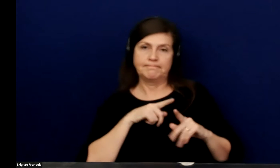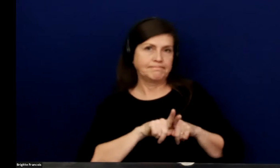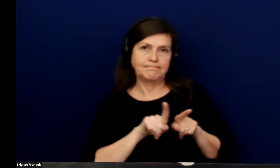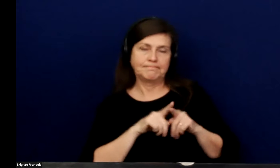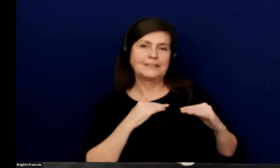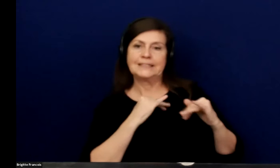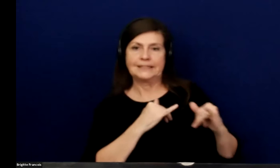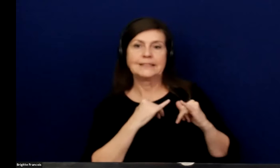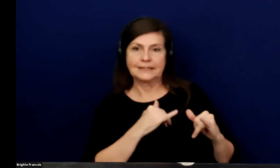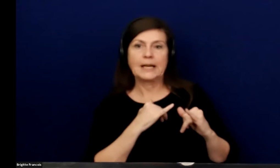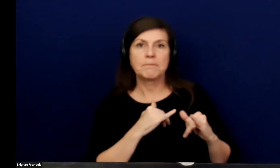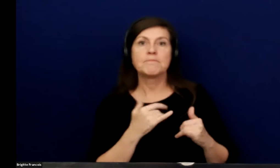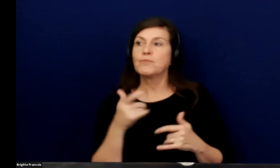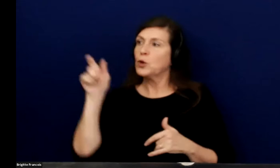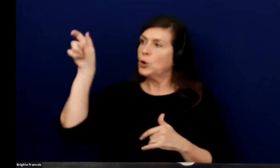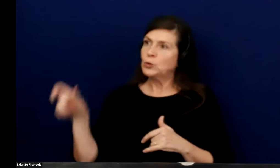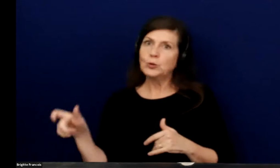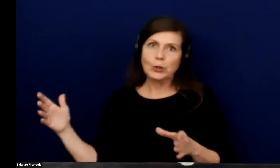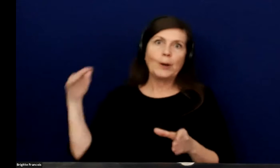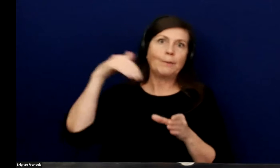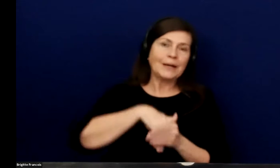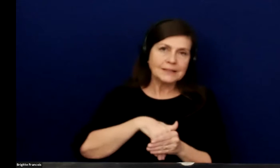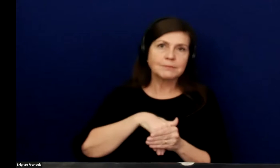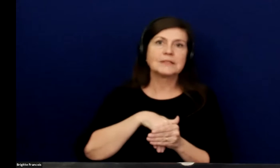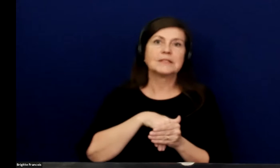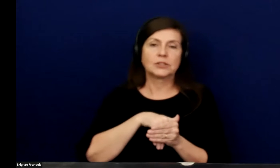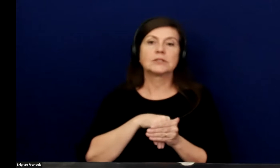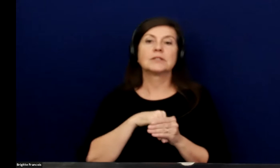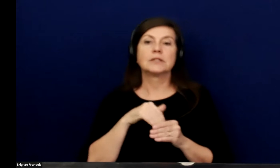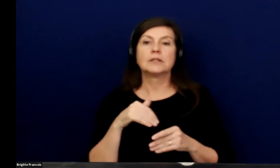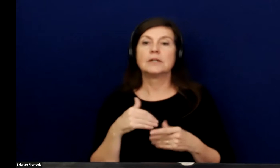system for user participation, making a tool, kit, or